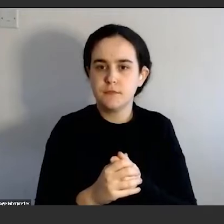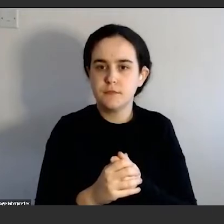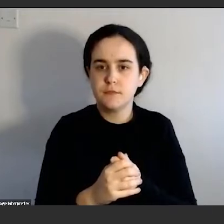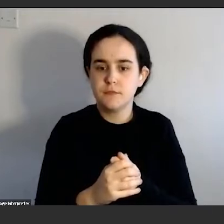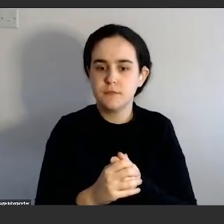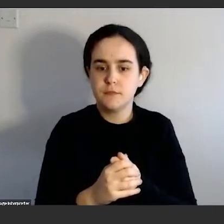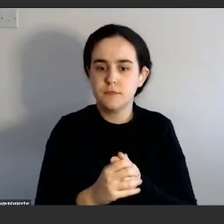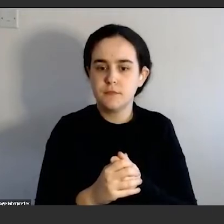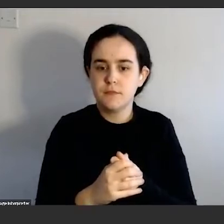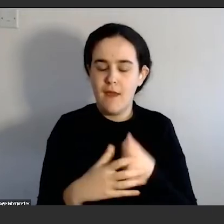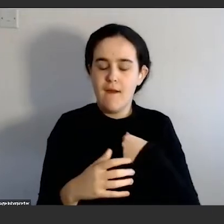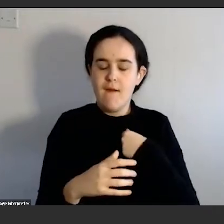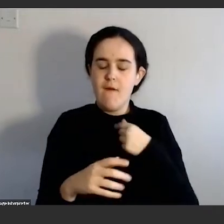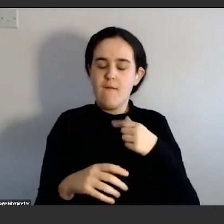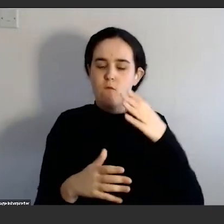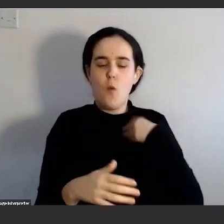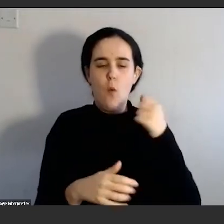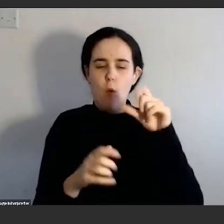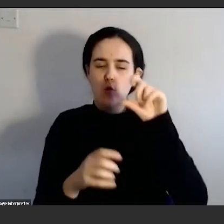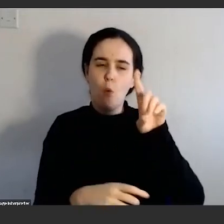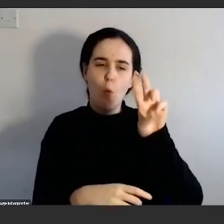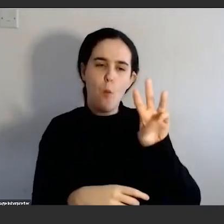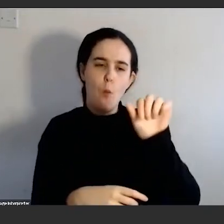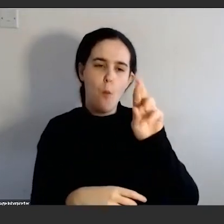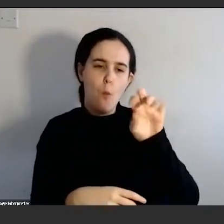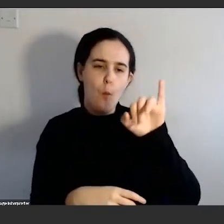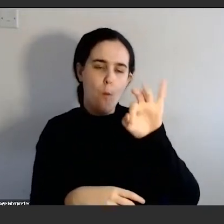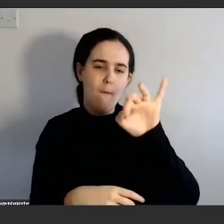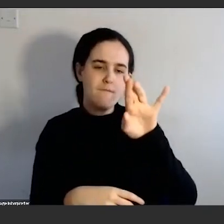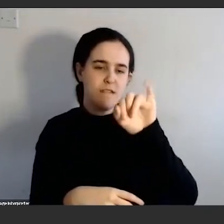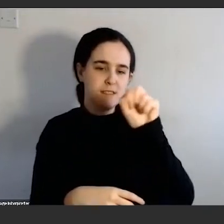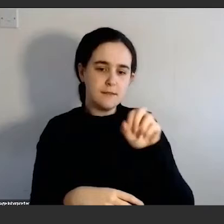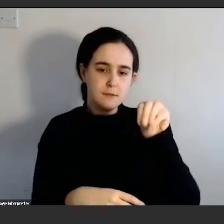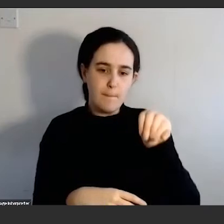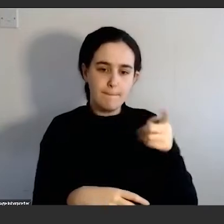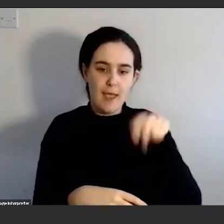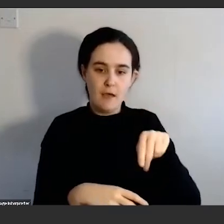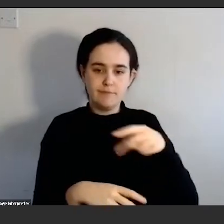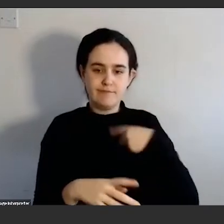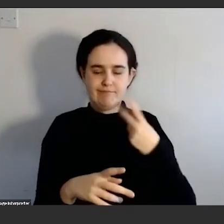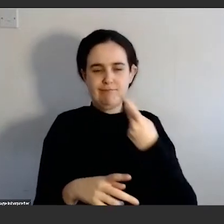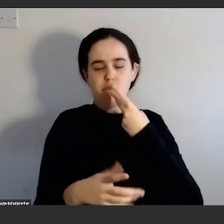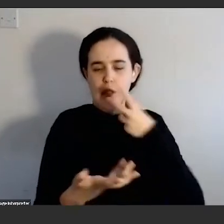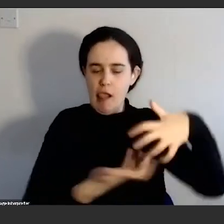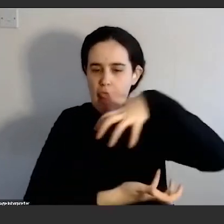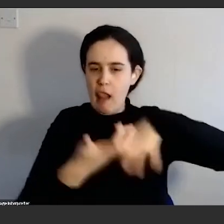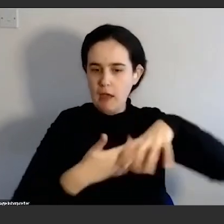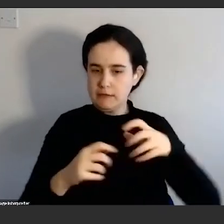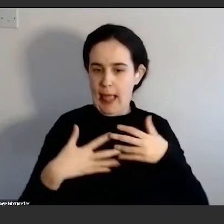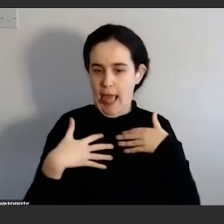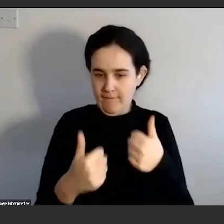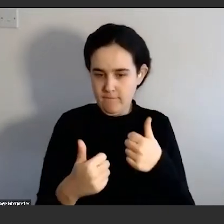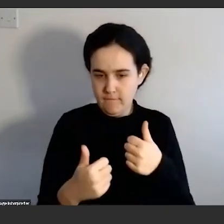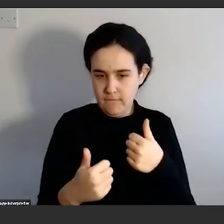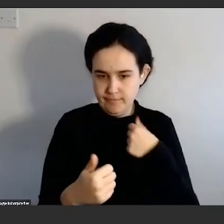secondary complications, I've experienced considerable spinal problems. And I've been hospitalized. I've had